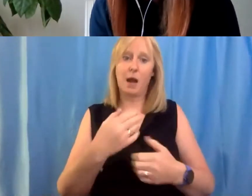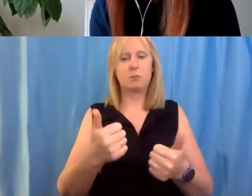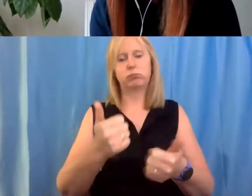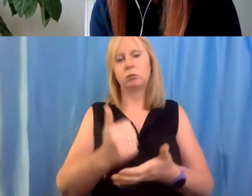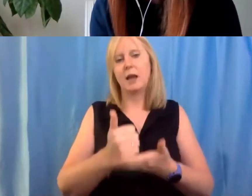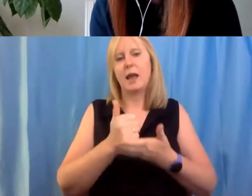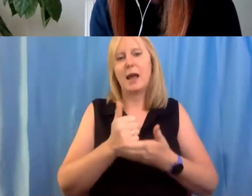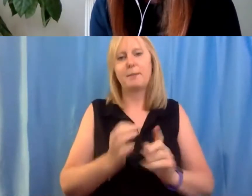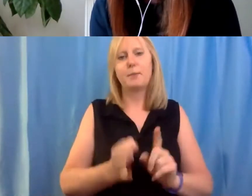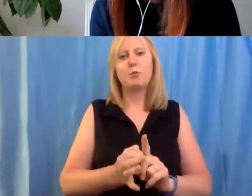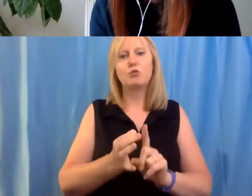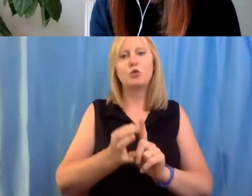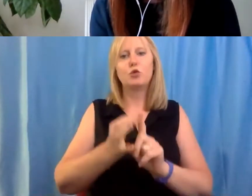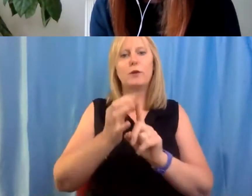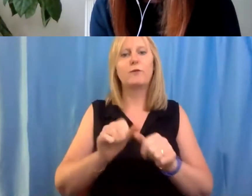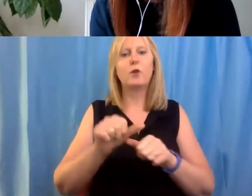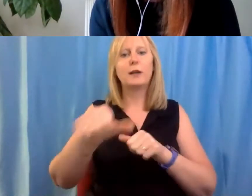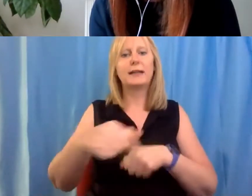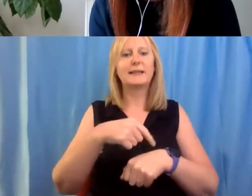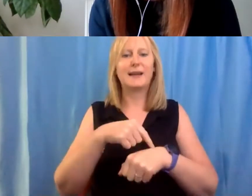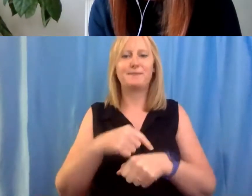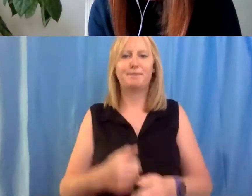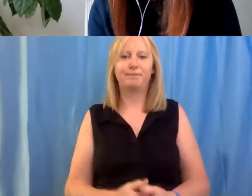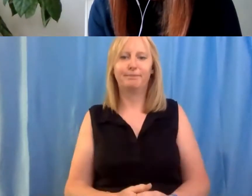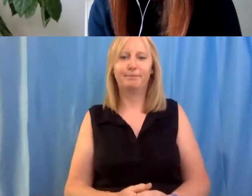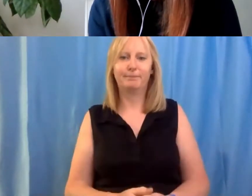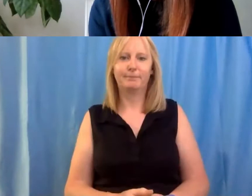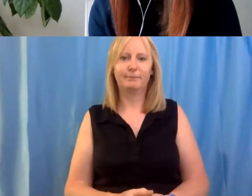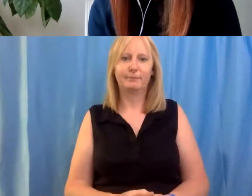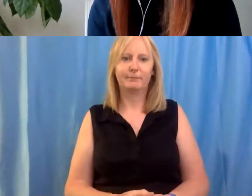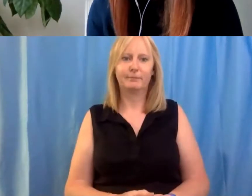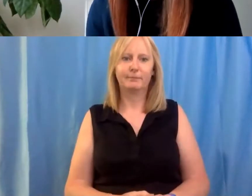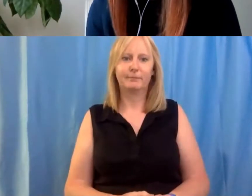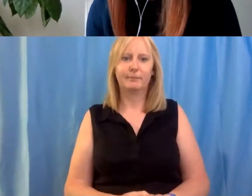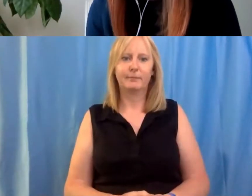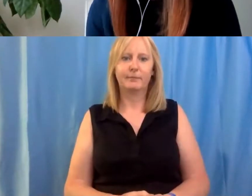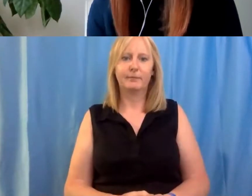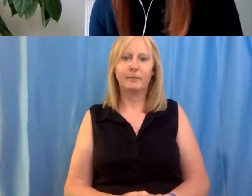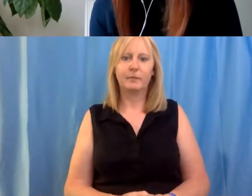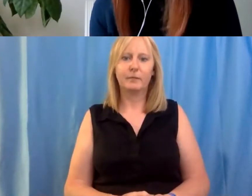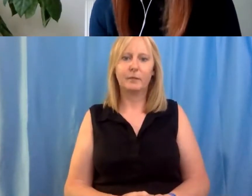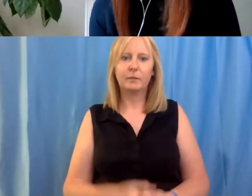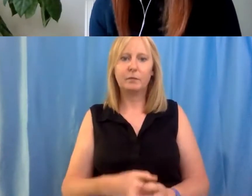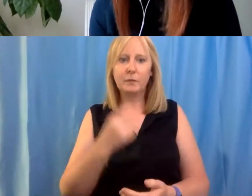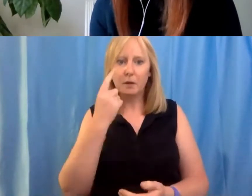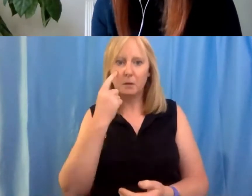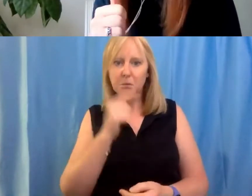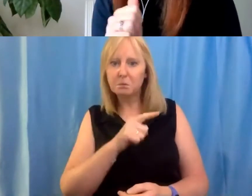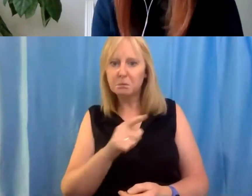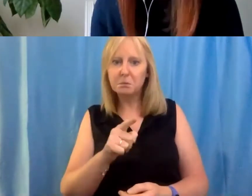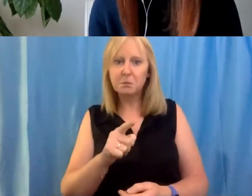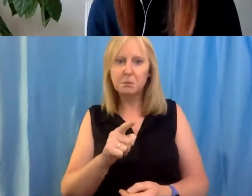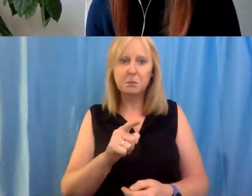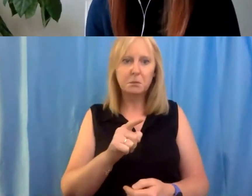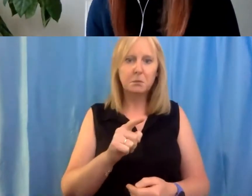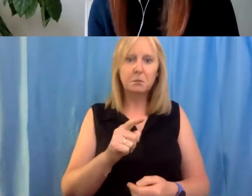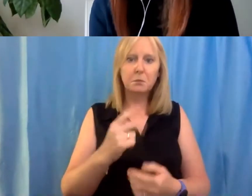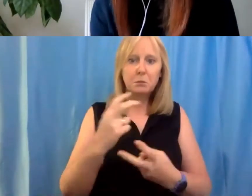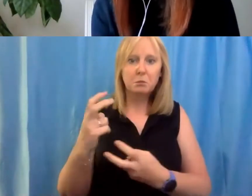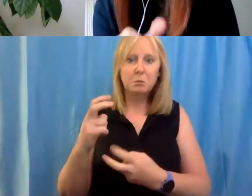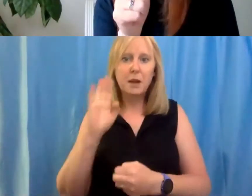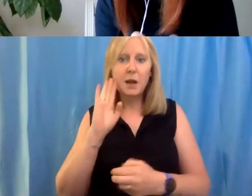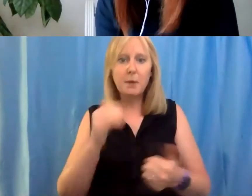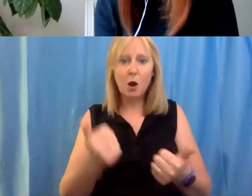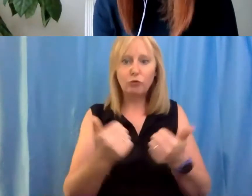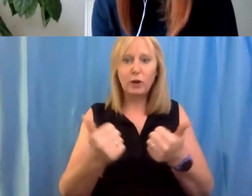to improve for the next time round. So if I can just check, does everybody hear me okay? If you give me a little thumbs up and we can